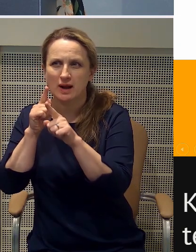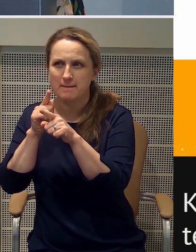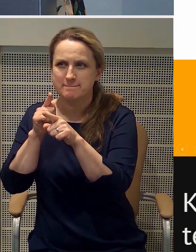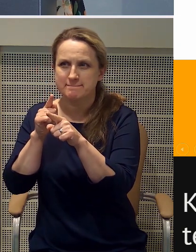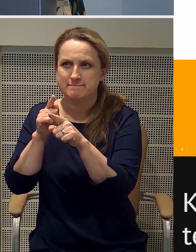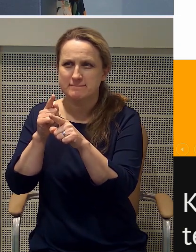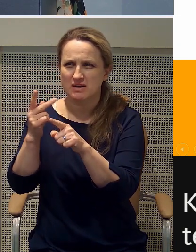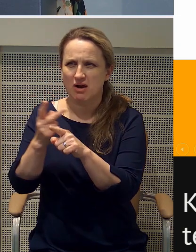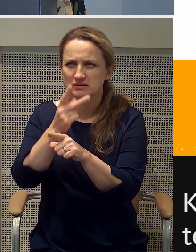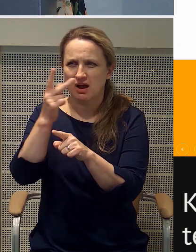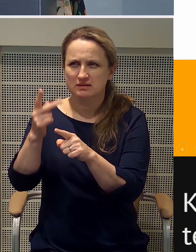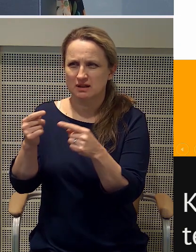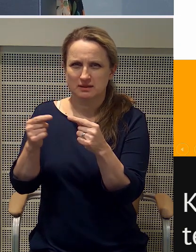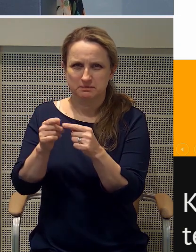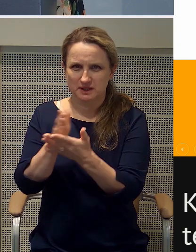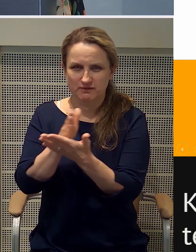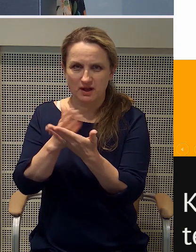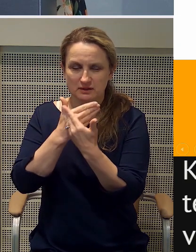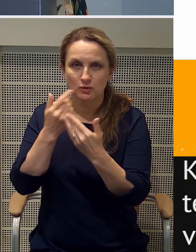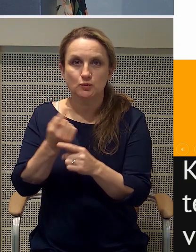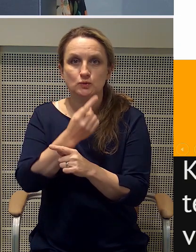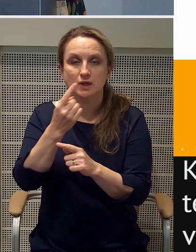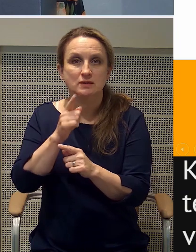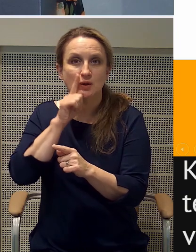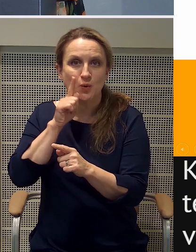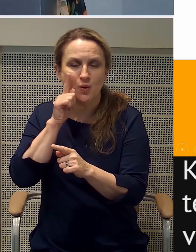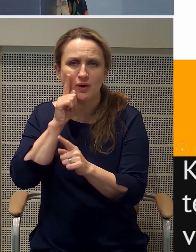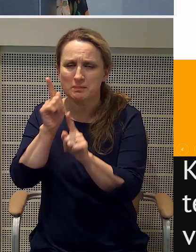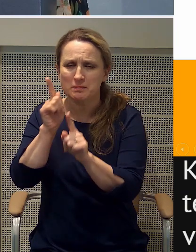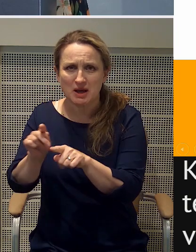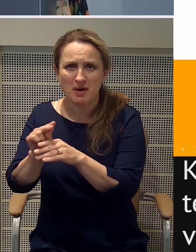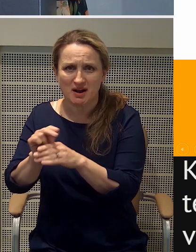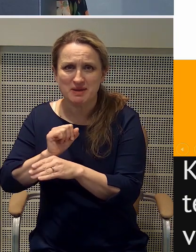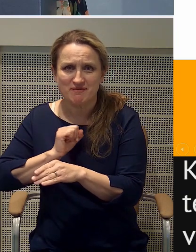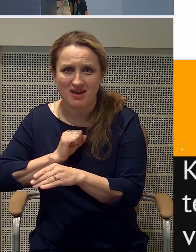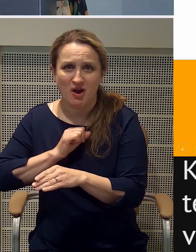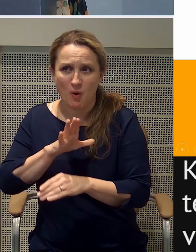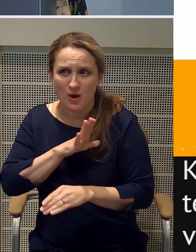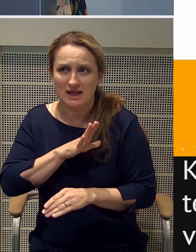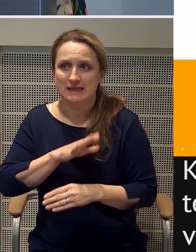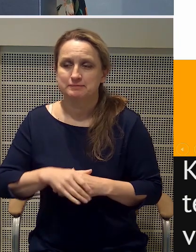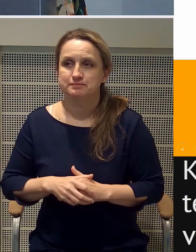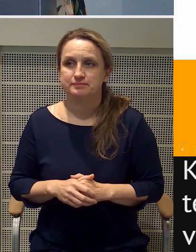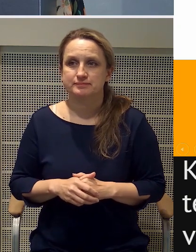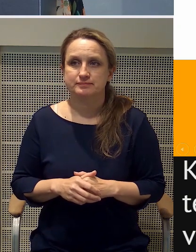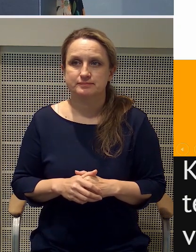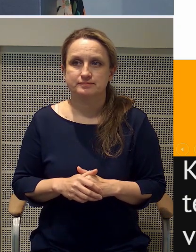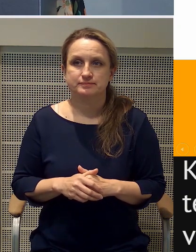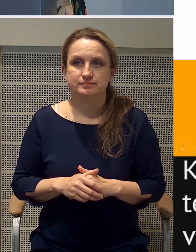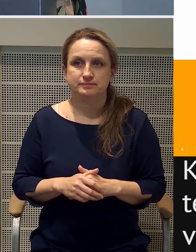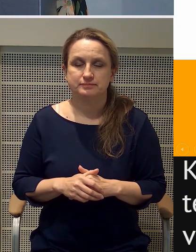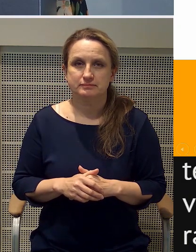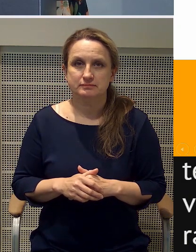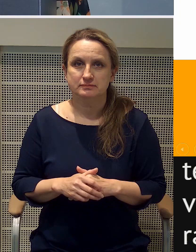in the same hospital, there was another girl that was 1 year younger, and she needed the same